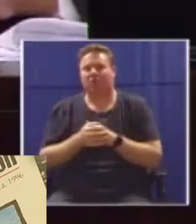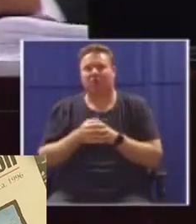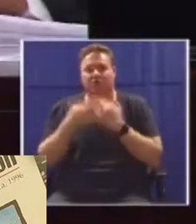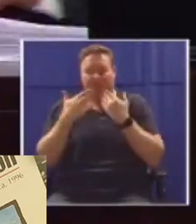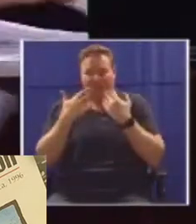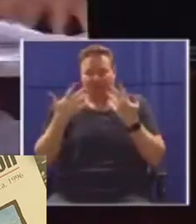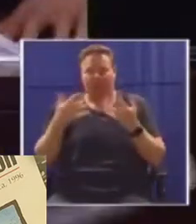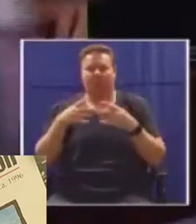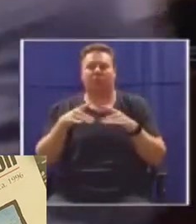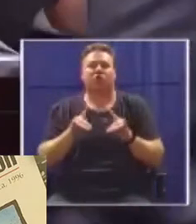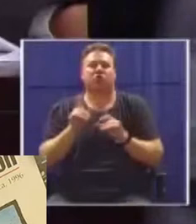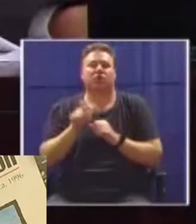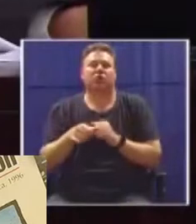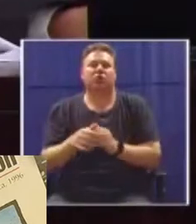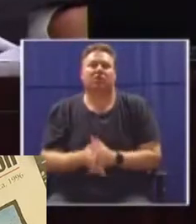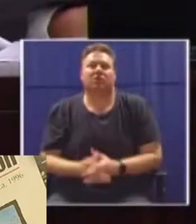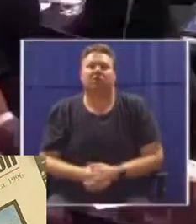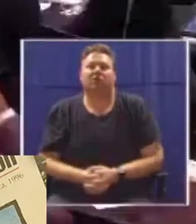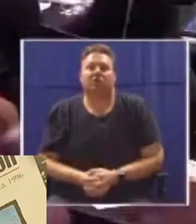Thank you very much, Chairperson.